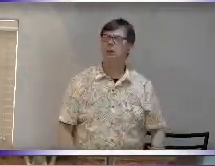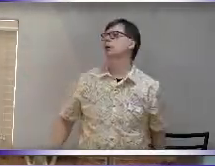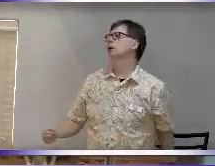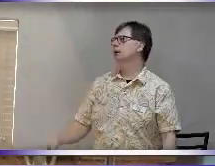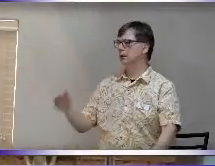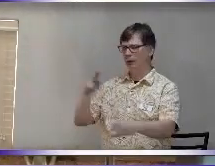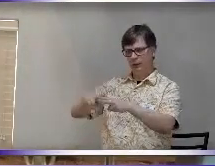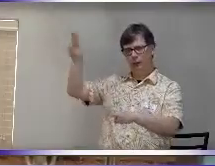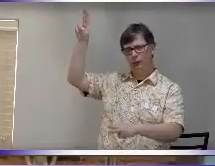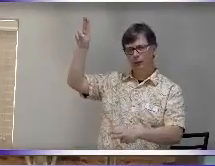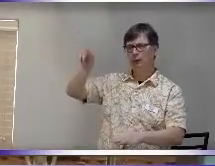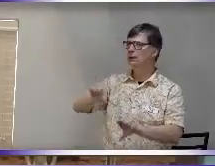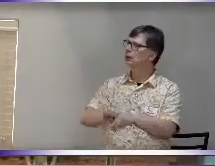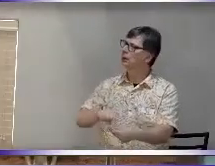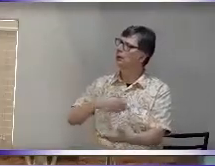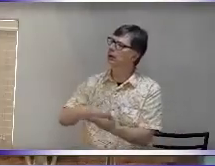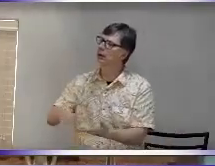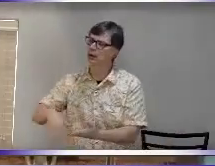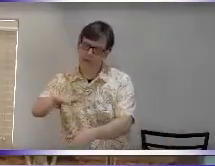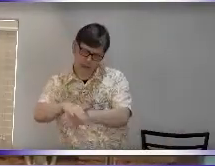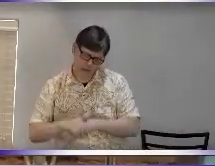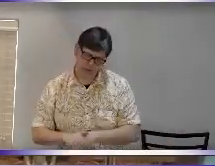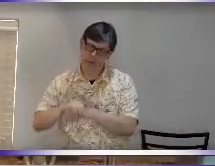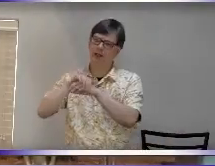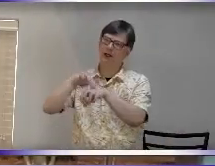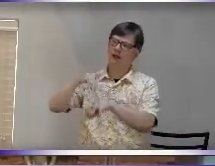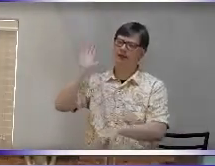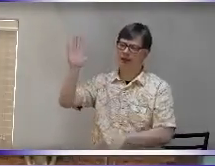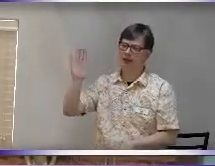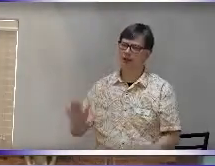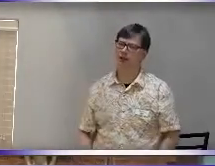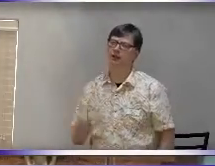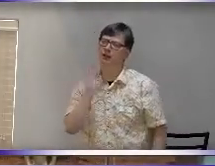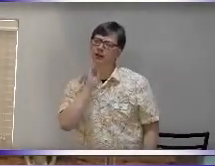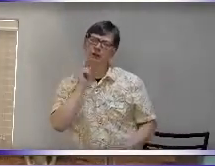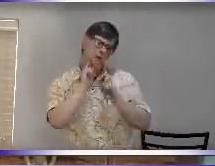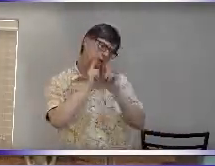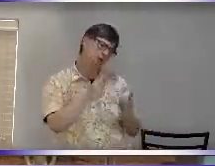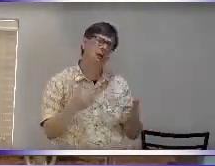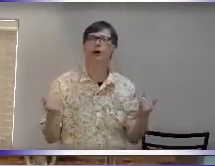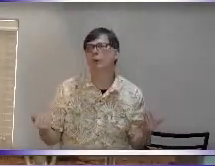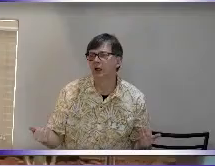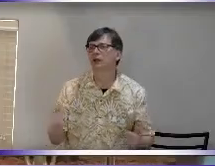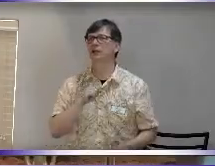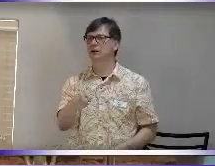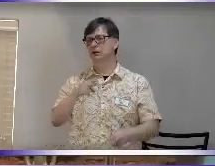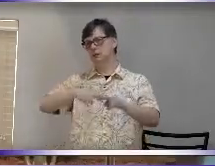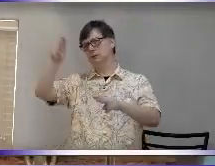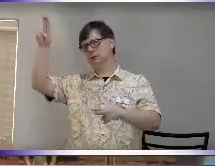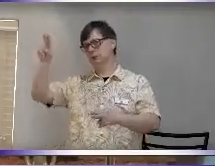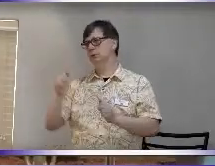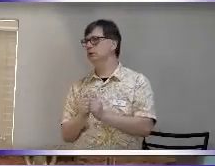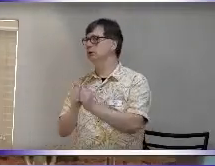right, sometimes we can get hung up on that because we have to say, well, what is right? So that